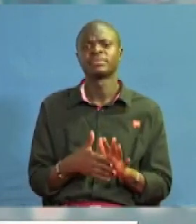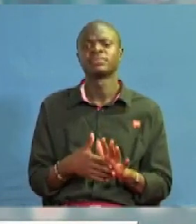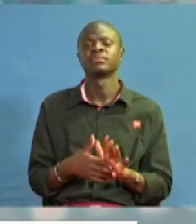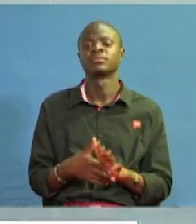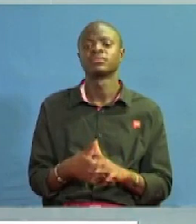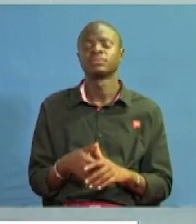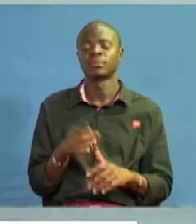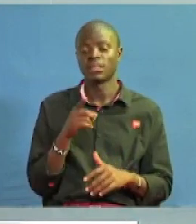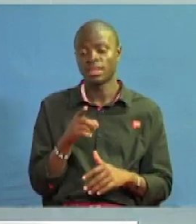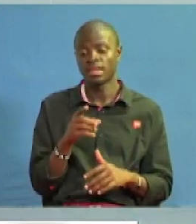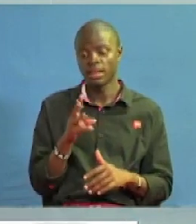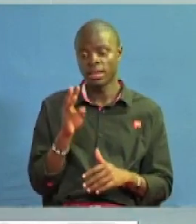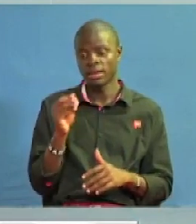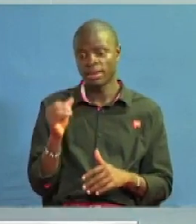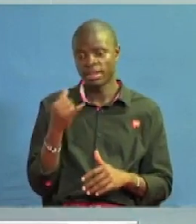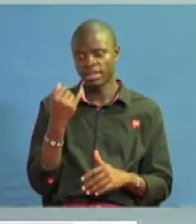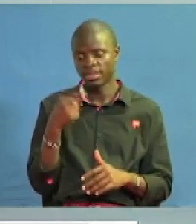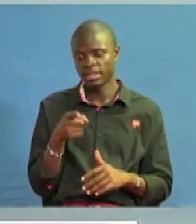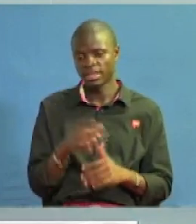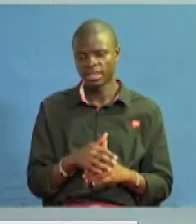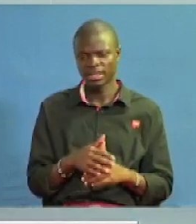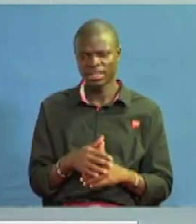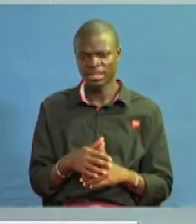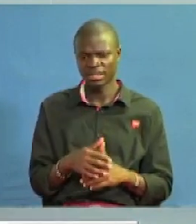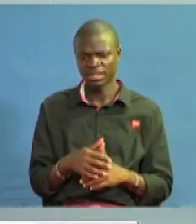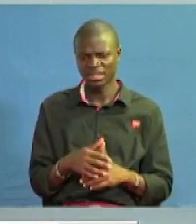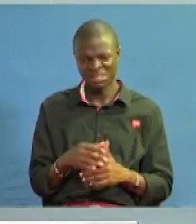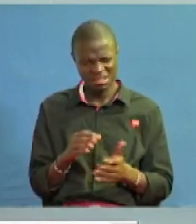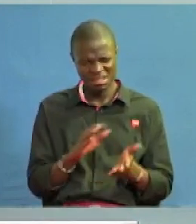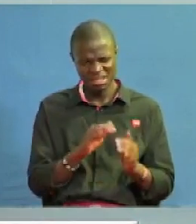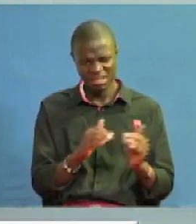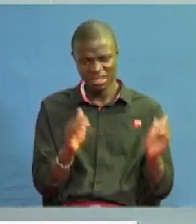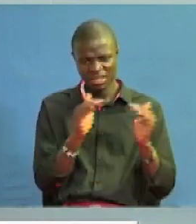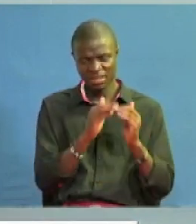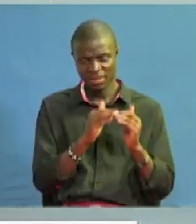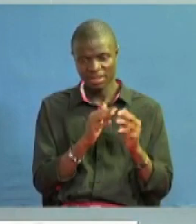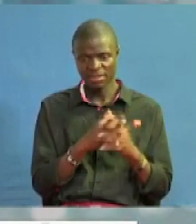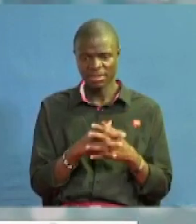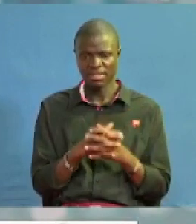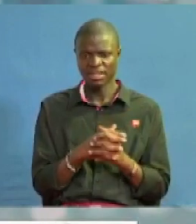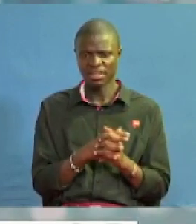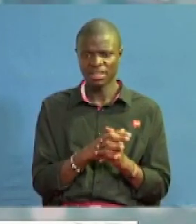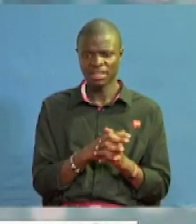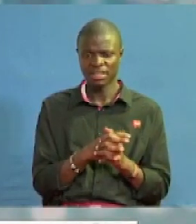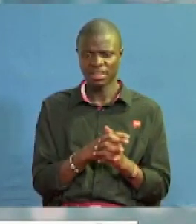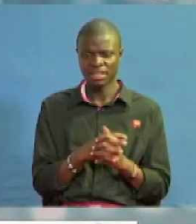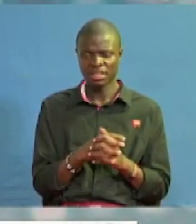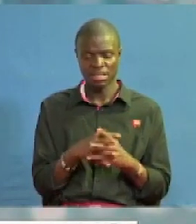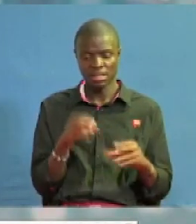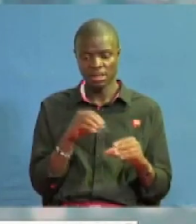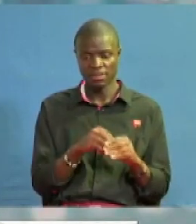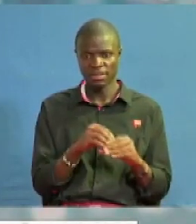Again, Mike, saving. to make it clear, we are talking about capital savings in stocks. Yes. No. We're talking